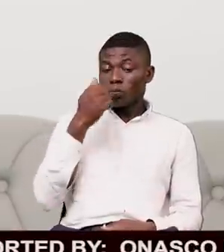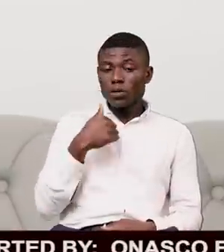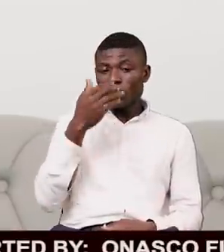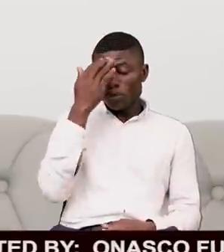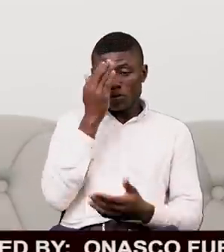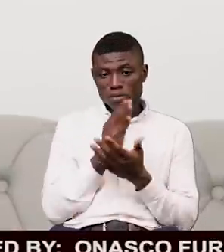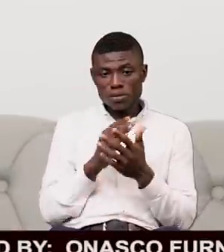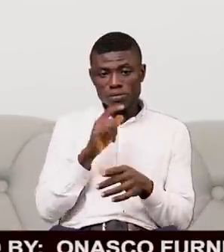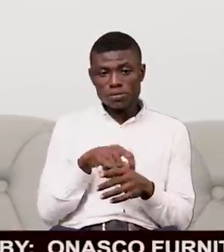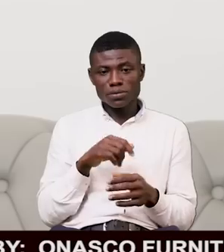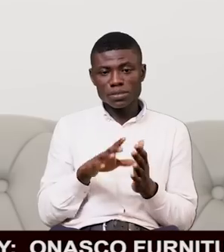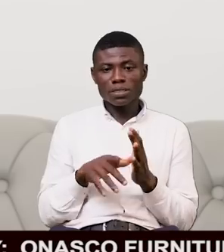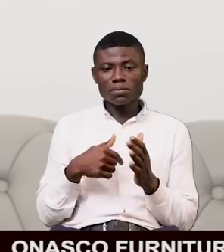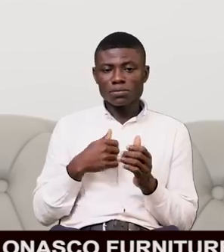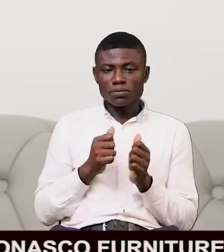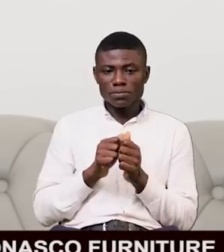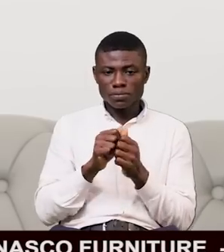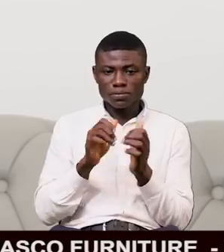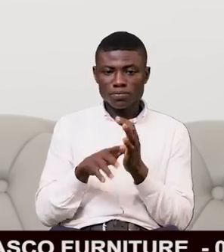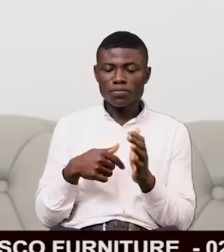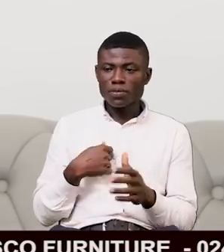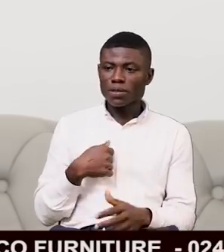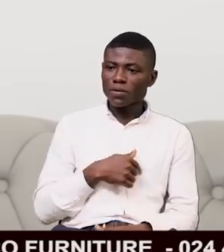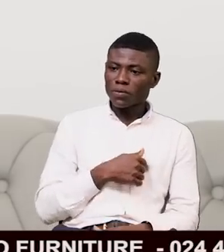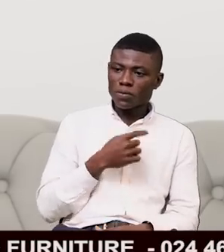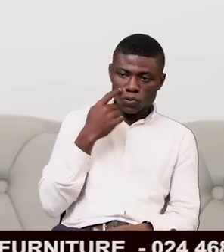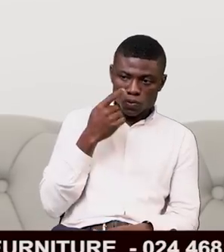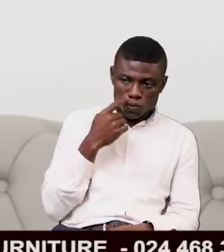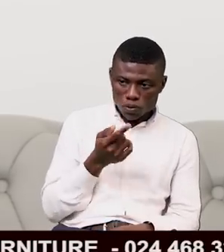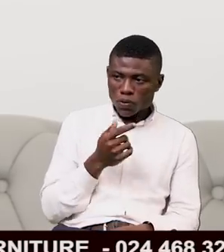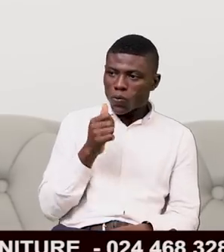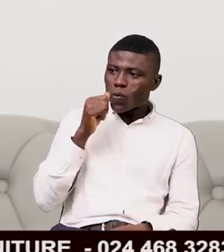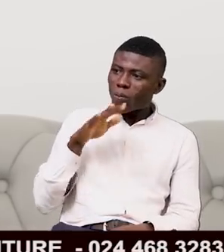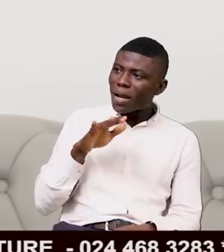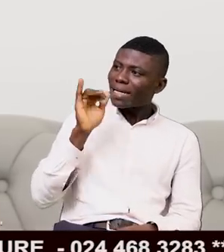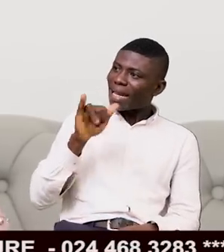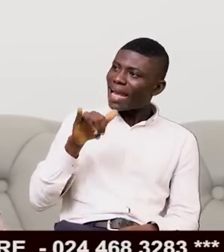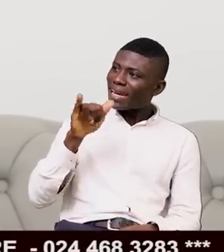mrebi na se me nam na me hu se ye ka hey Piesie